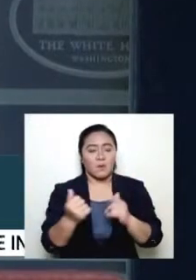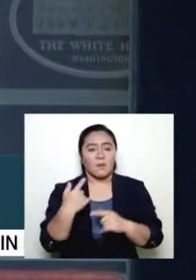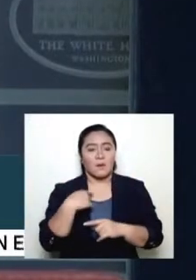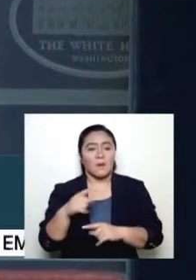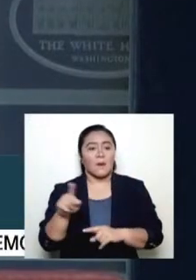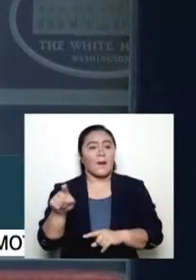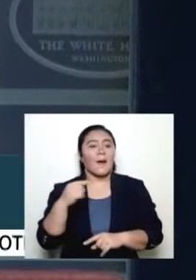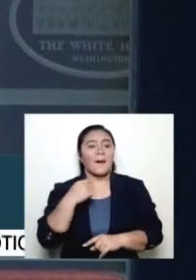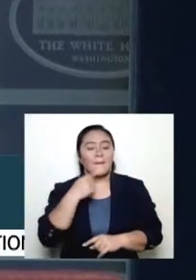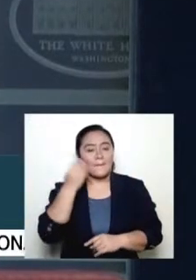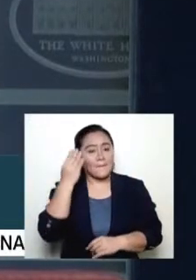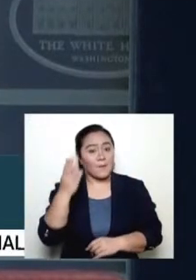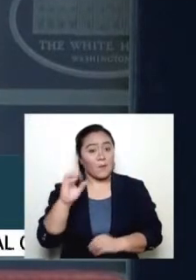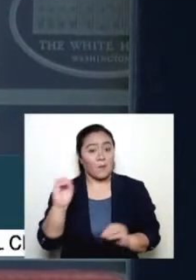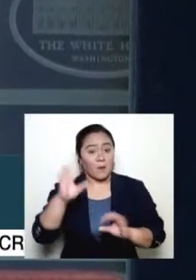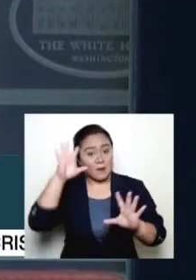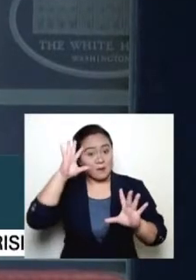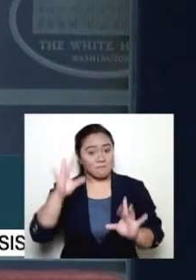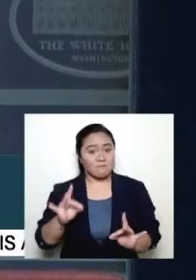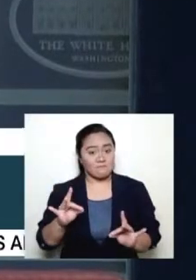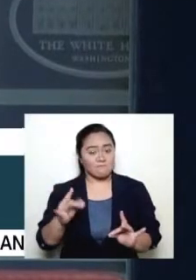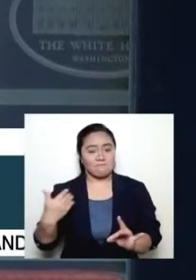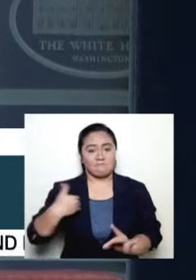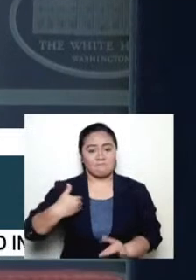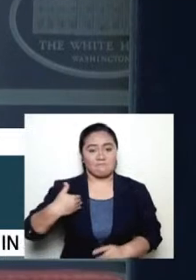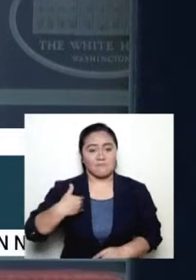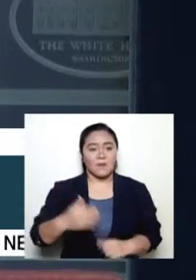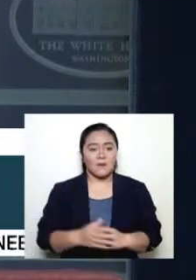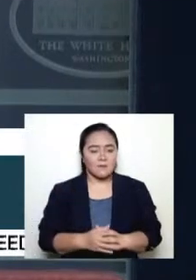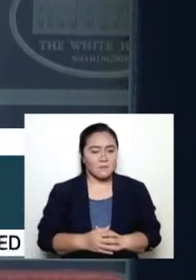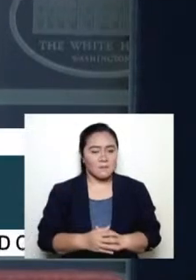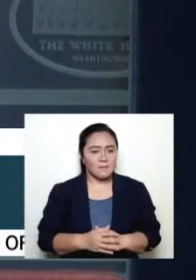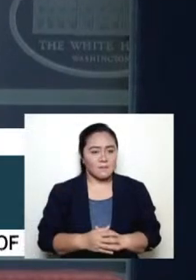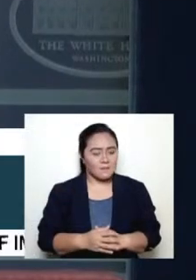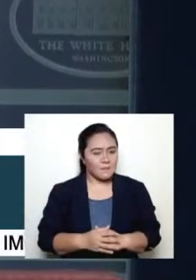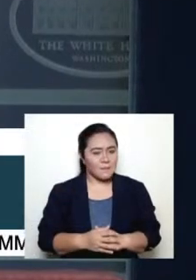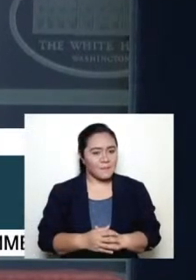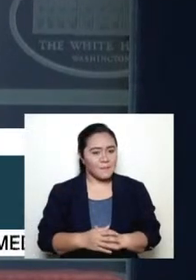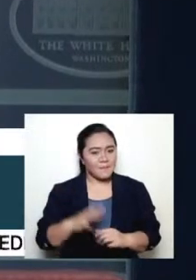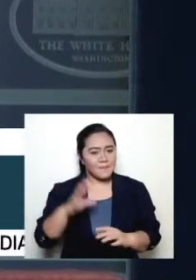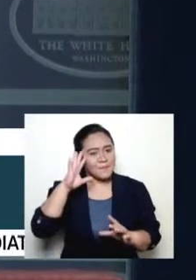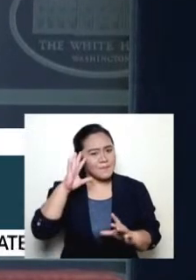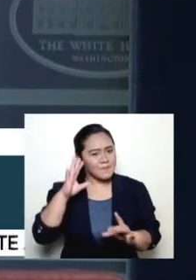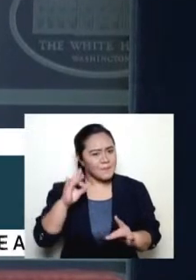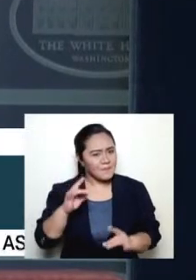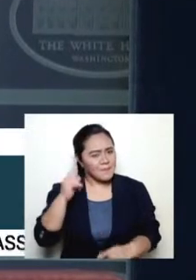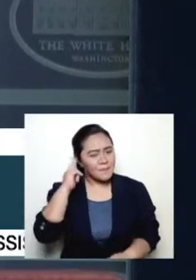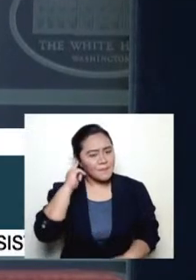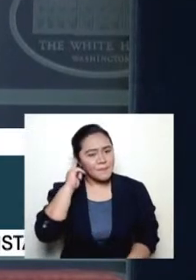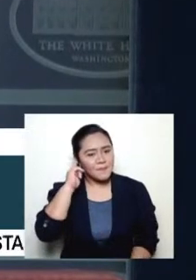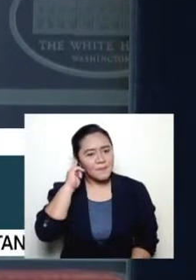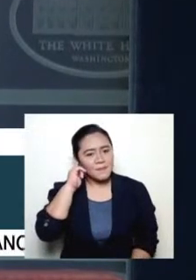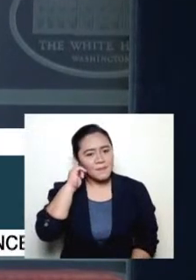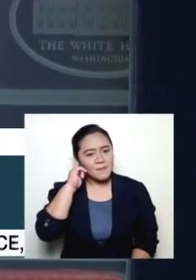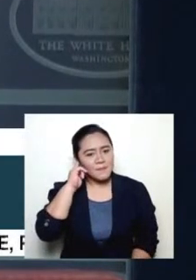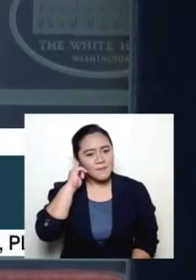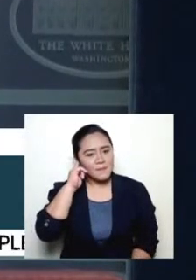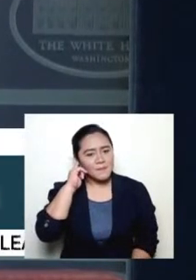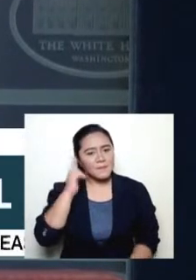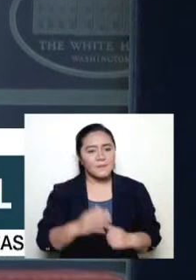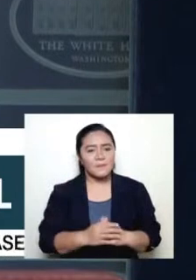no decision yet. Well, no decision has been made at this point by the president about